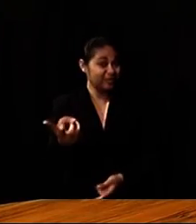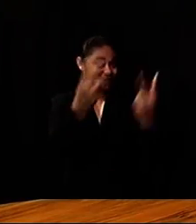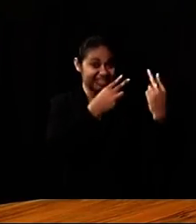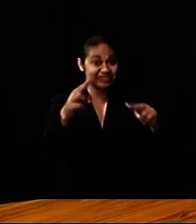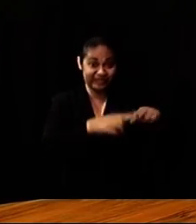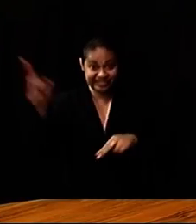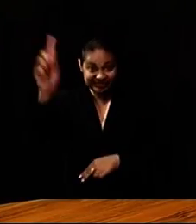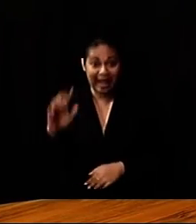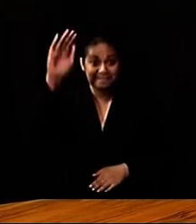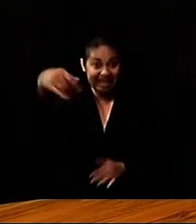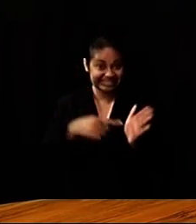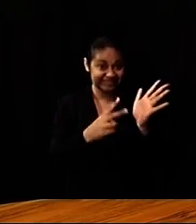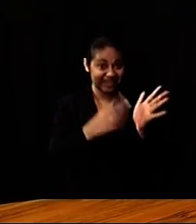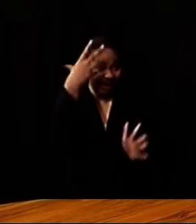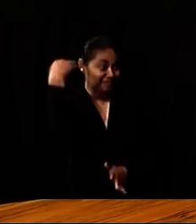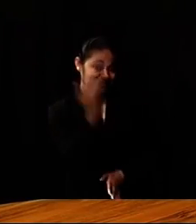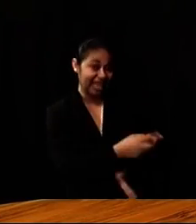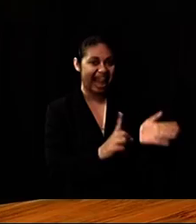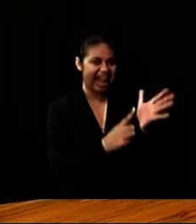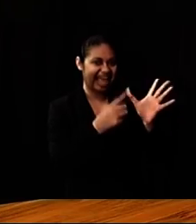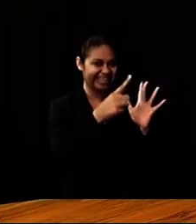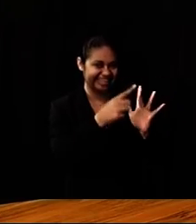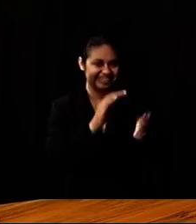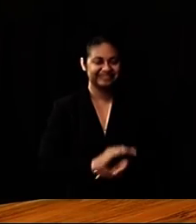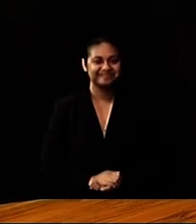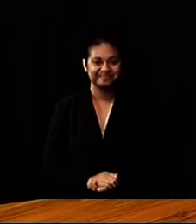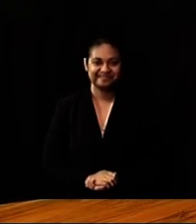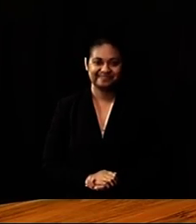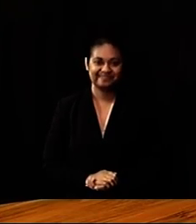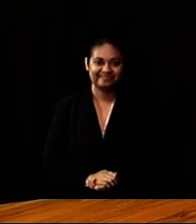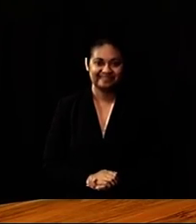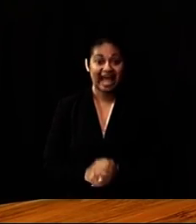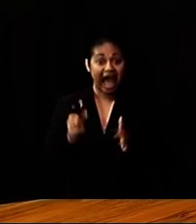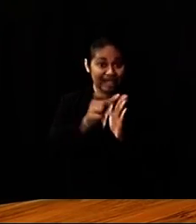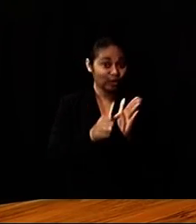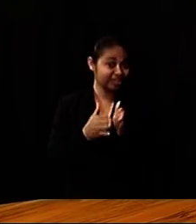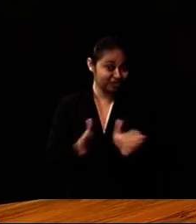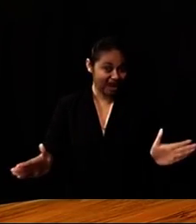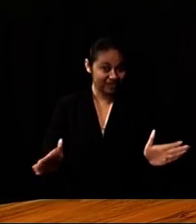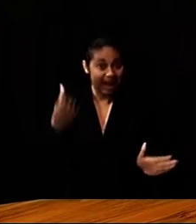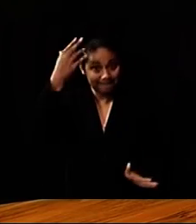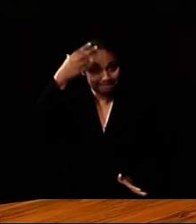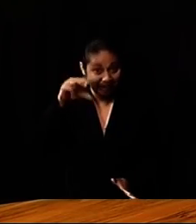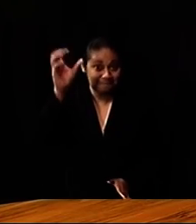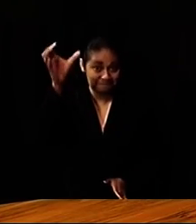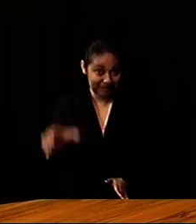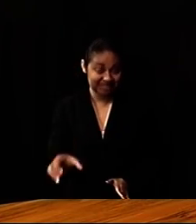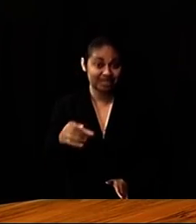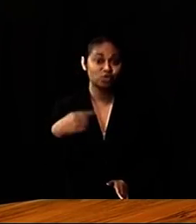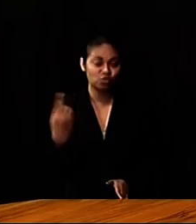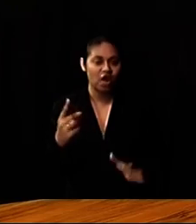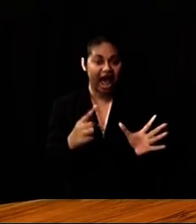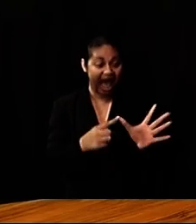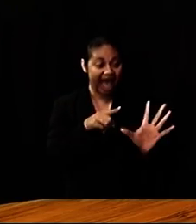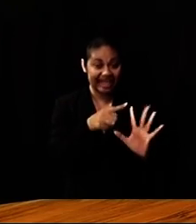Fiji Today on MyTV. I'm Laisia Sakumbo. The Attorney General Ayaz Said Qayyum will open the